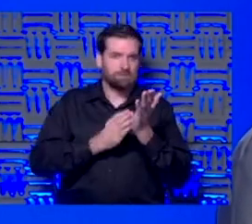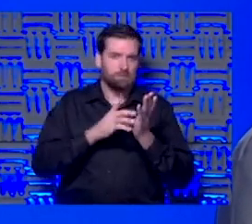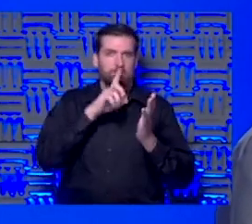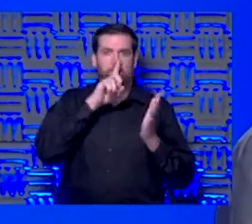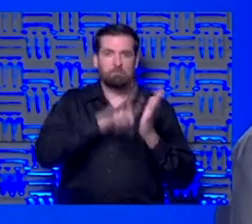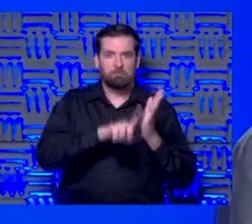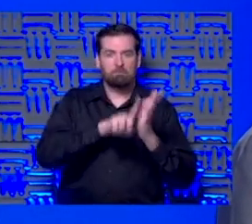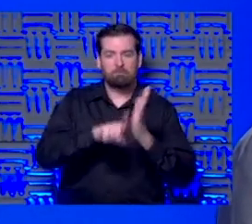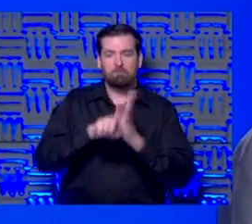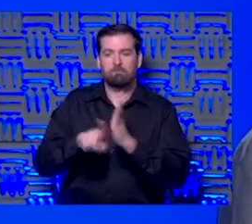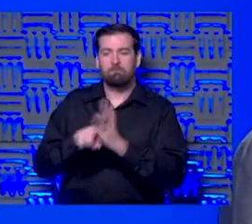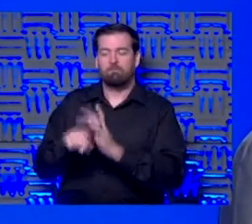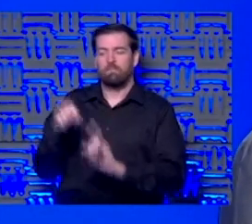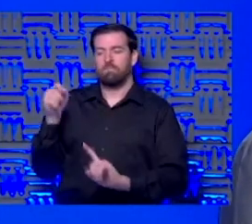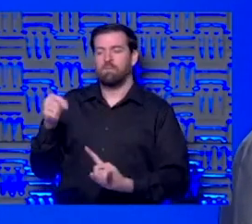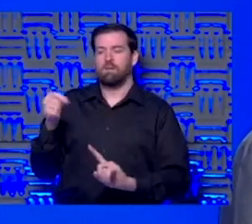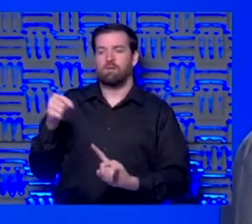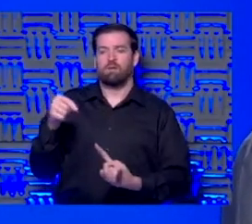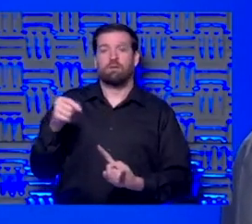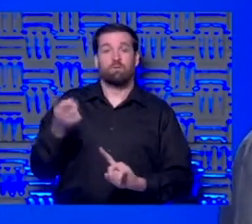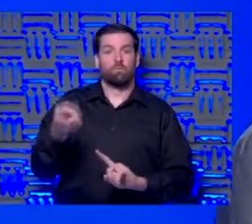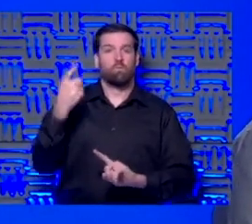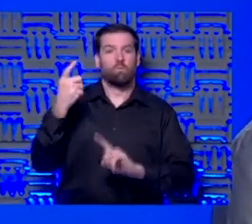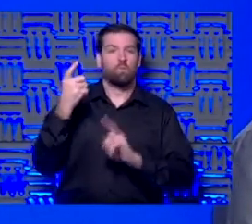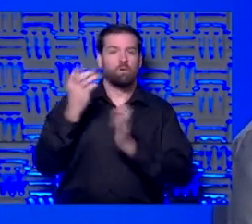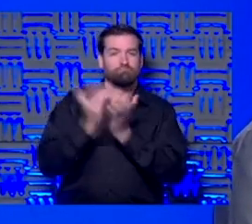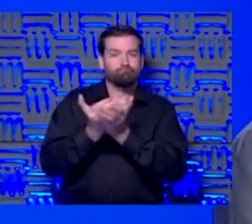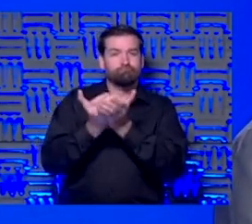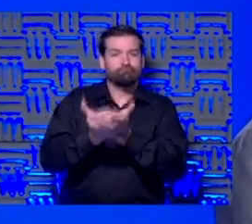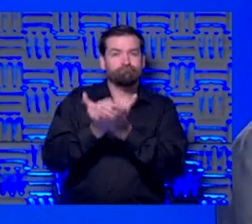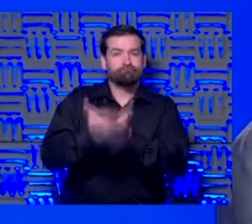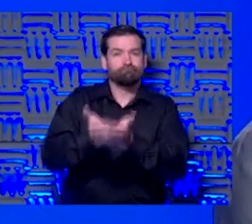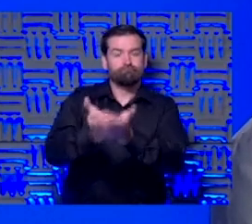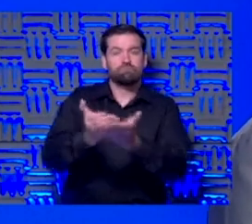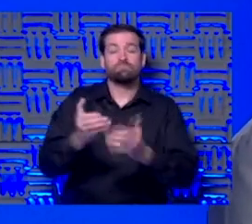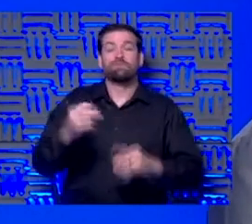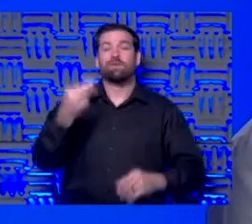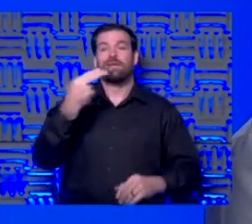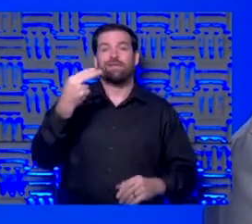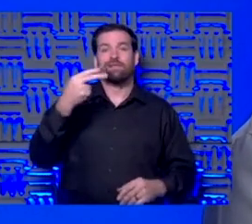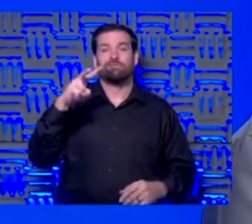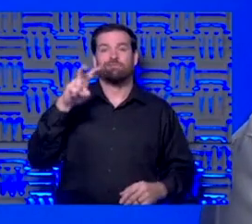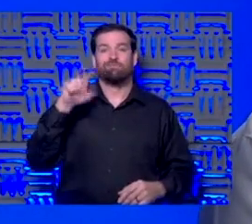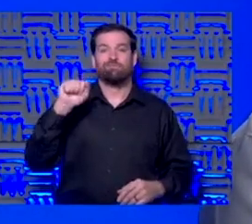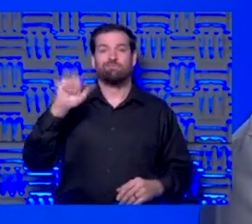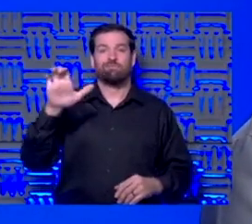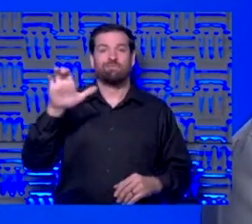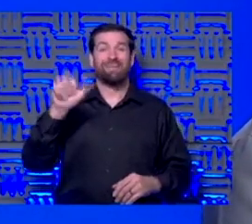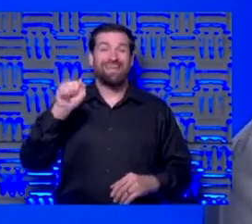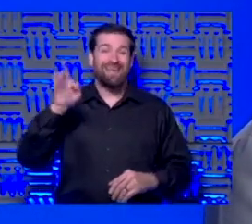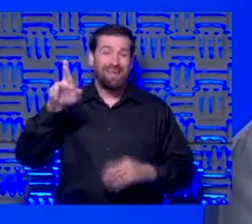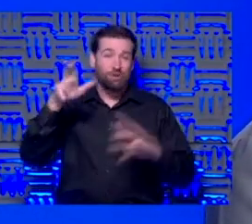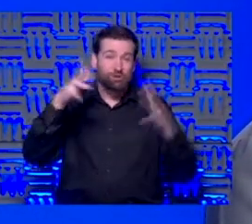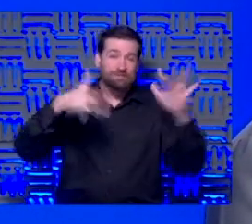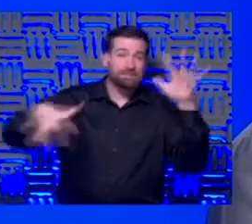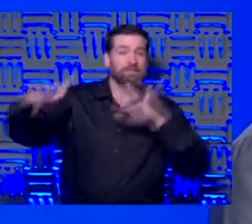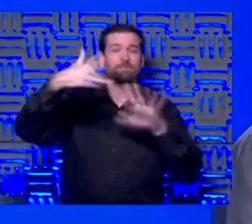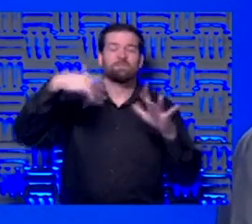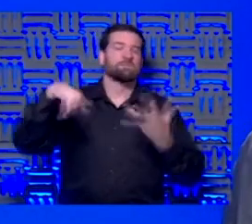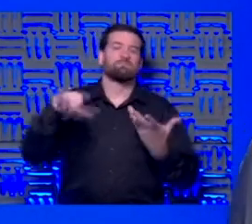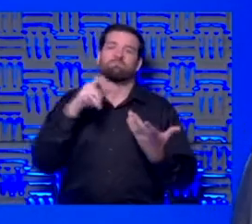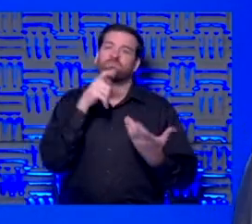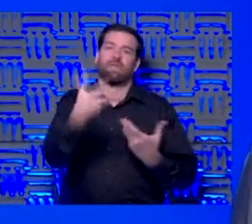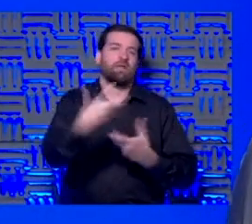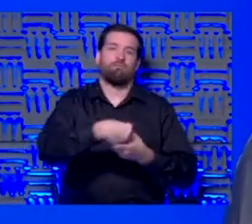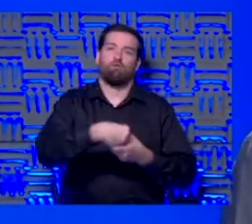investigations, particularly in one of the cruise ships, that really the HVAC systems were not implicated in spread of that